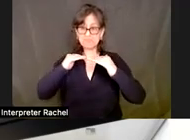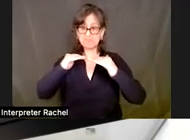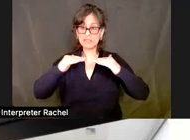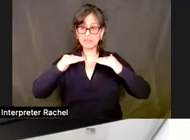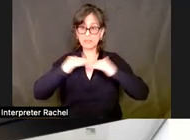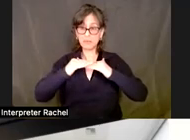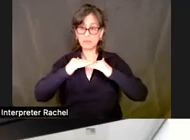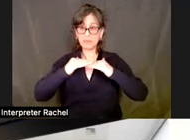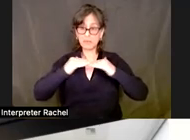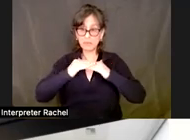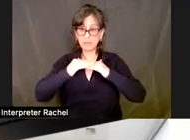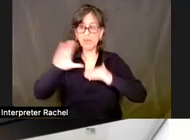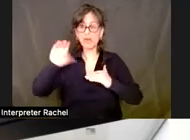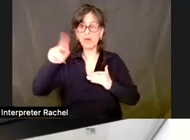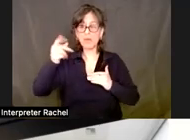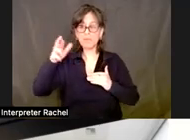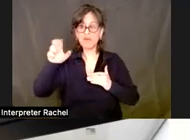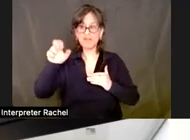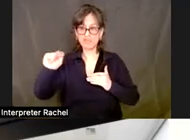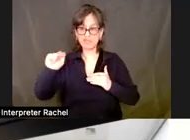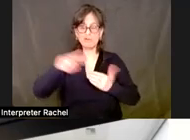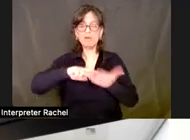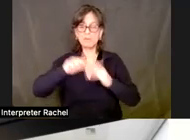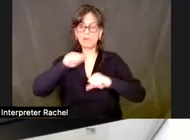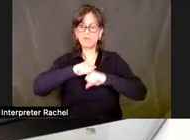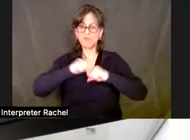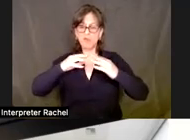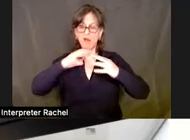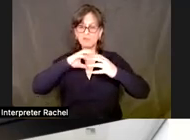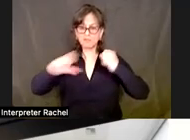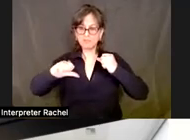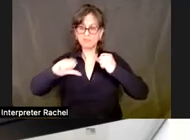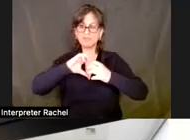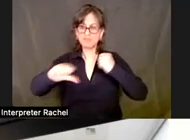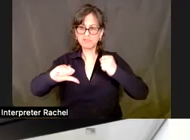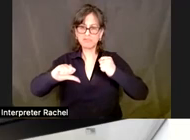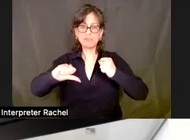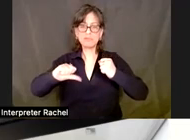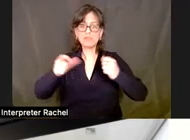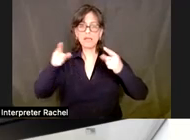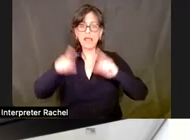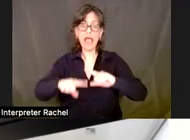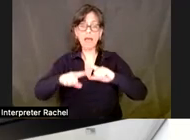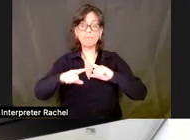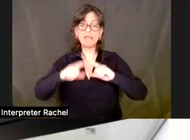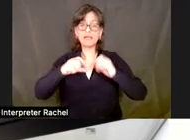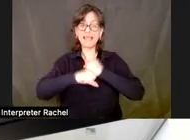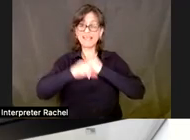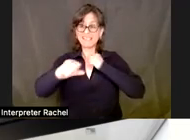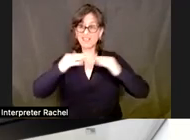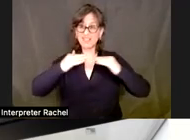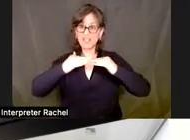compression. With compression, rocks break in reverse or thrust faults. With extension, when plates are moving away from